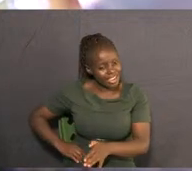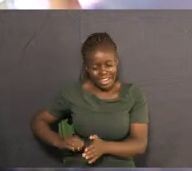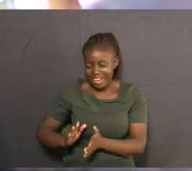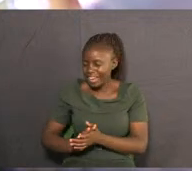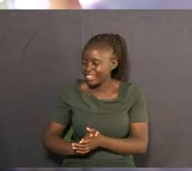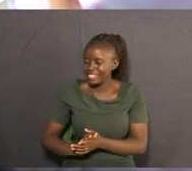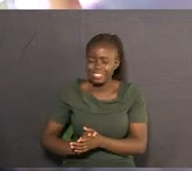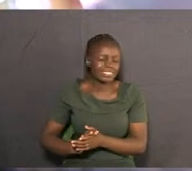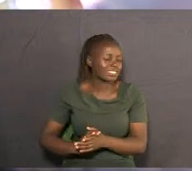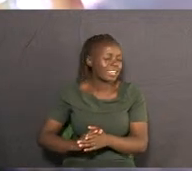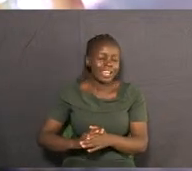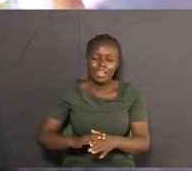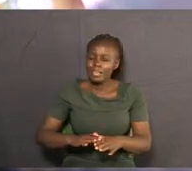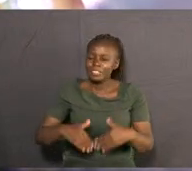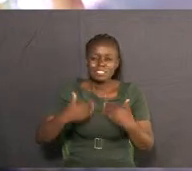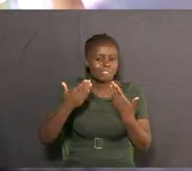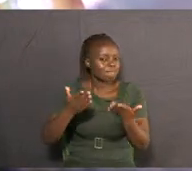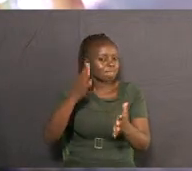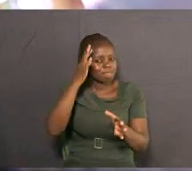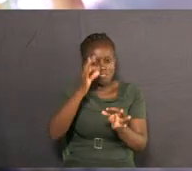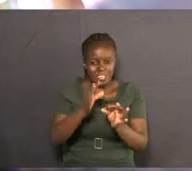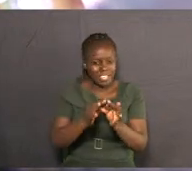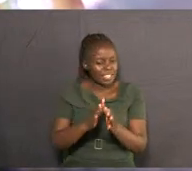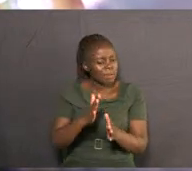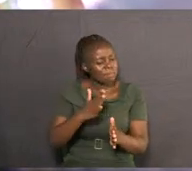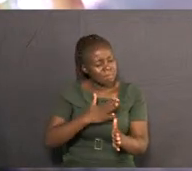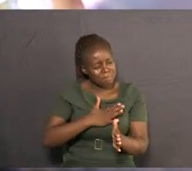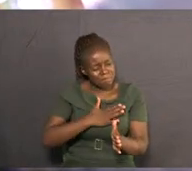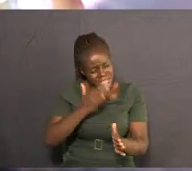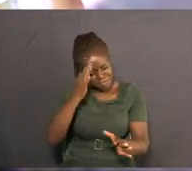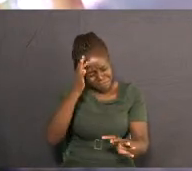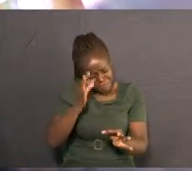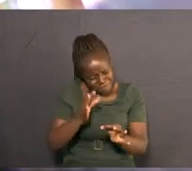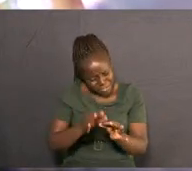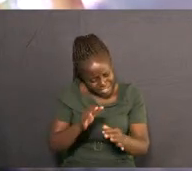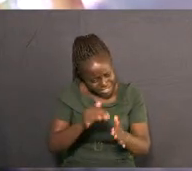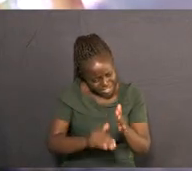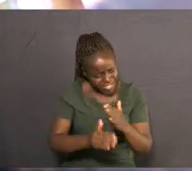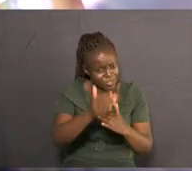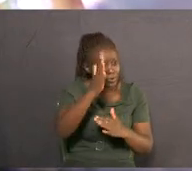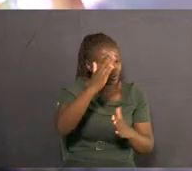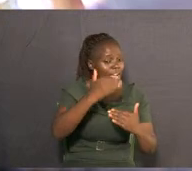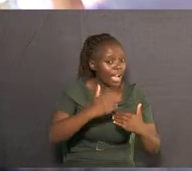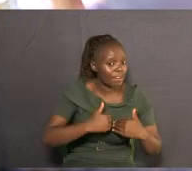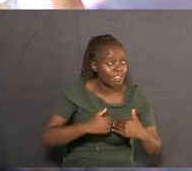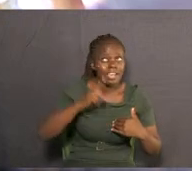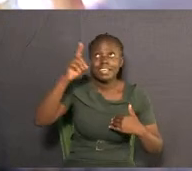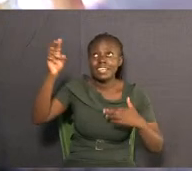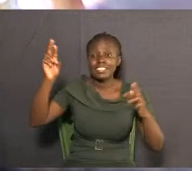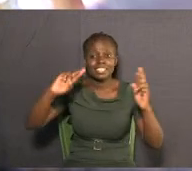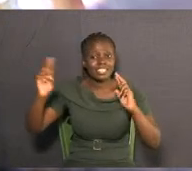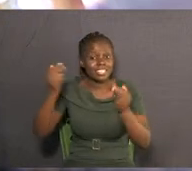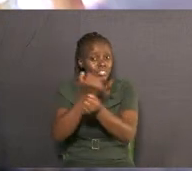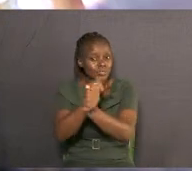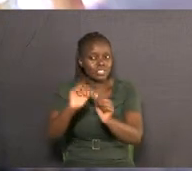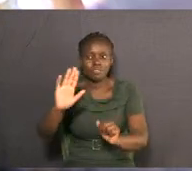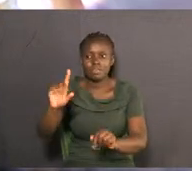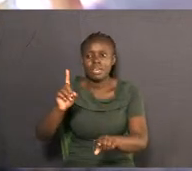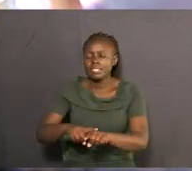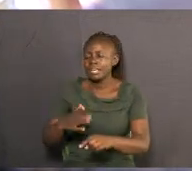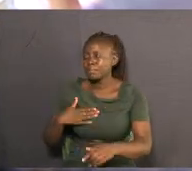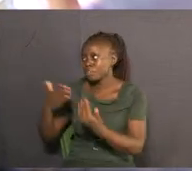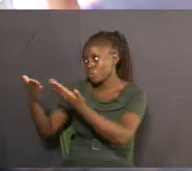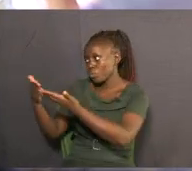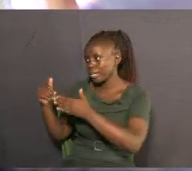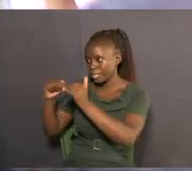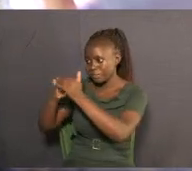our faith. If you say that I have faith in God, he's ready to save you. As I'm calling the worship team, another